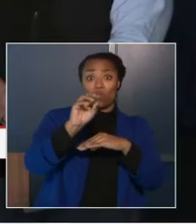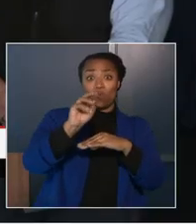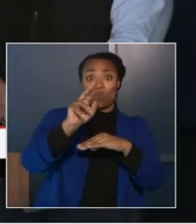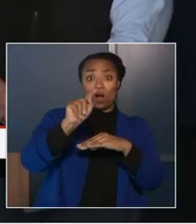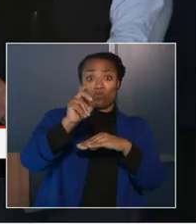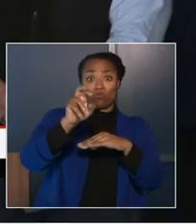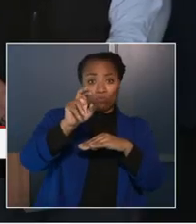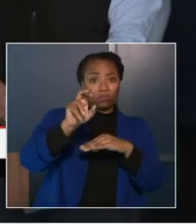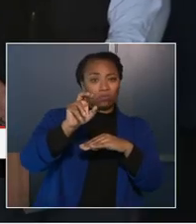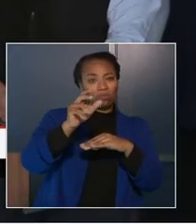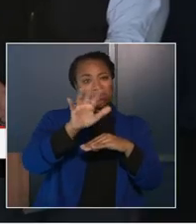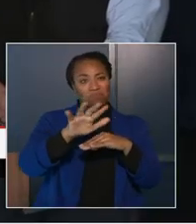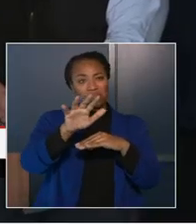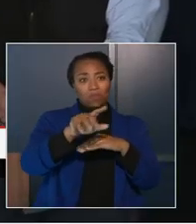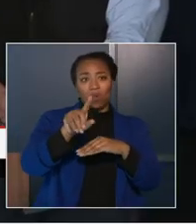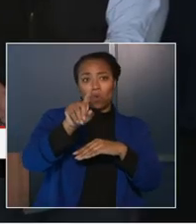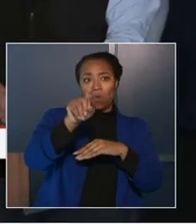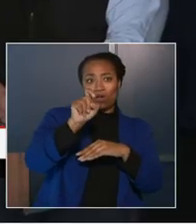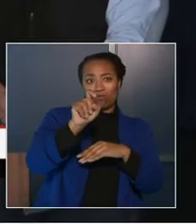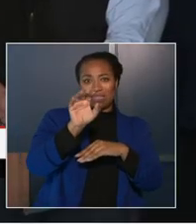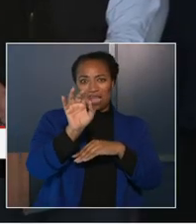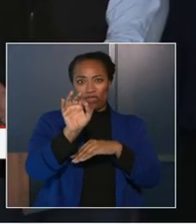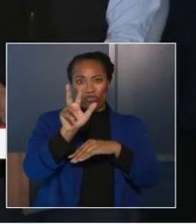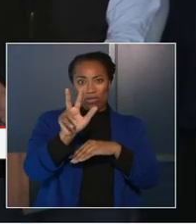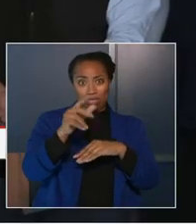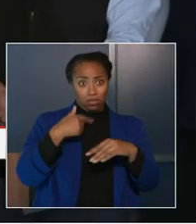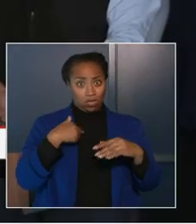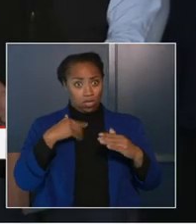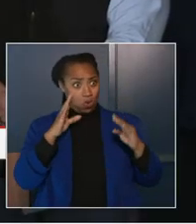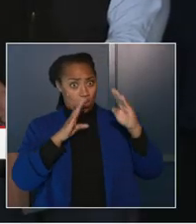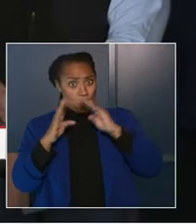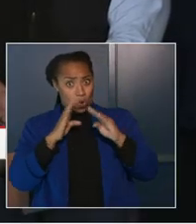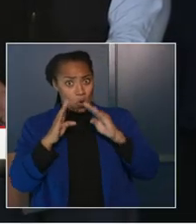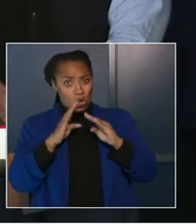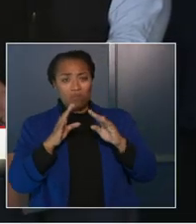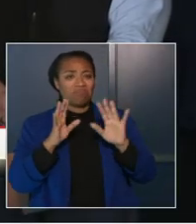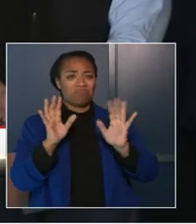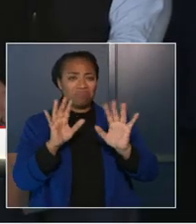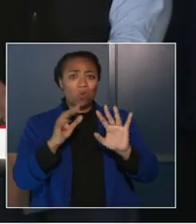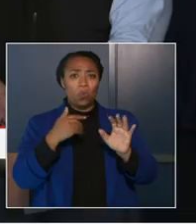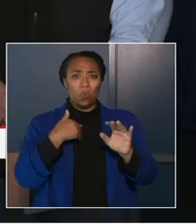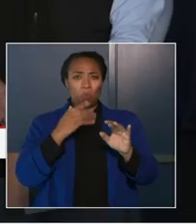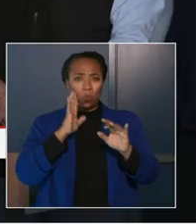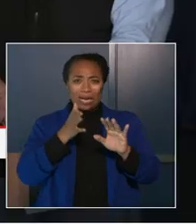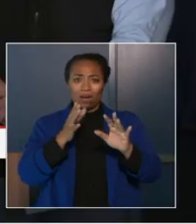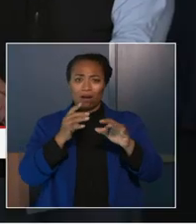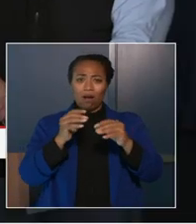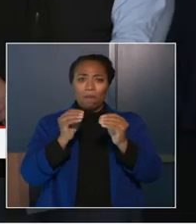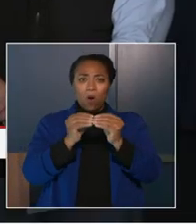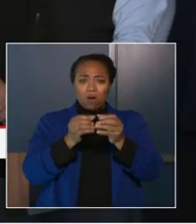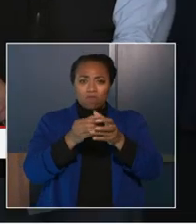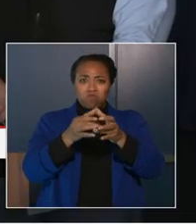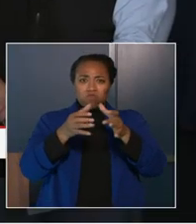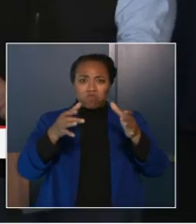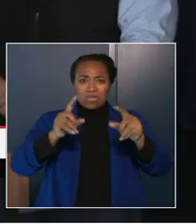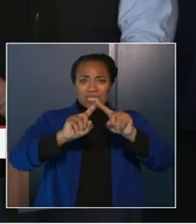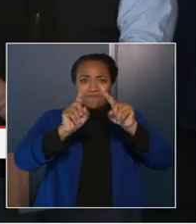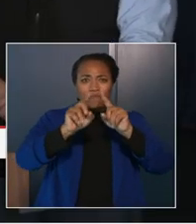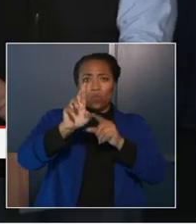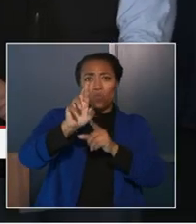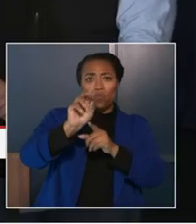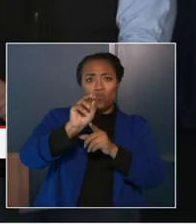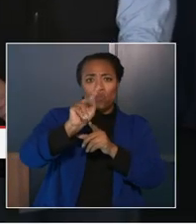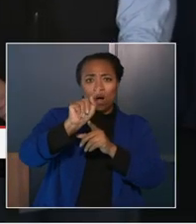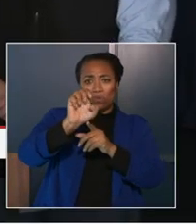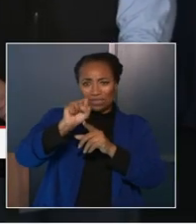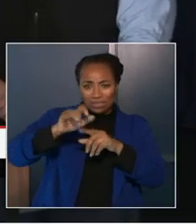are obviously the biggest challenge on the transit side. So we really appreciate all the work that DPW, DOT, and others are going to be doing, let alone Fairfax,